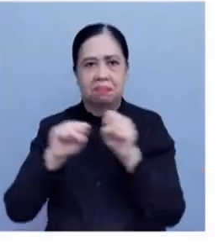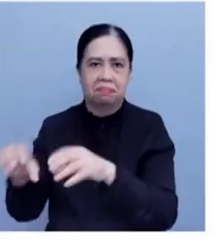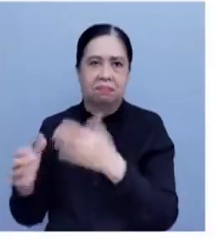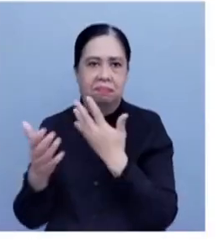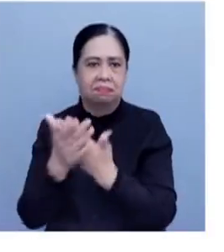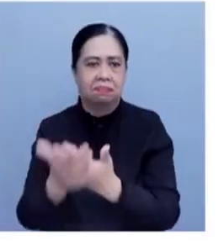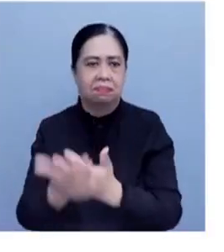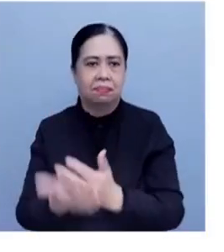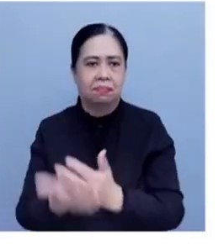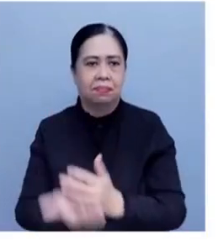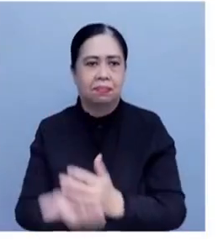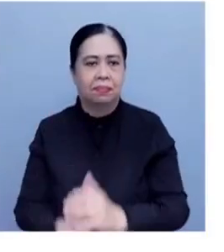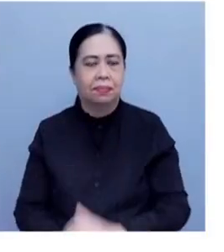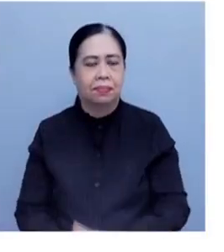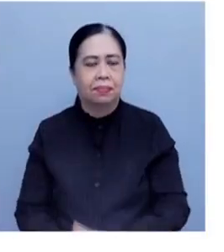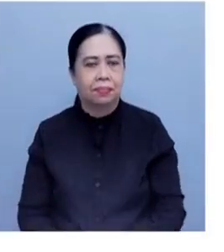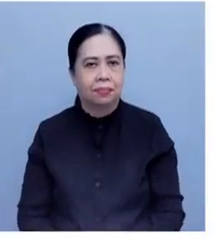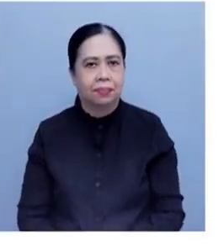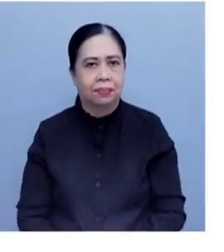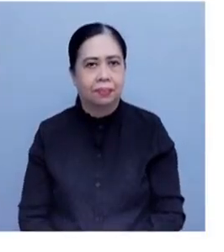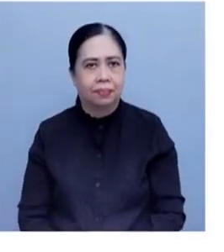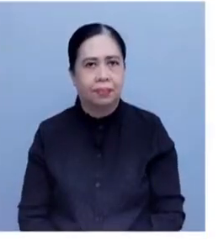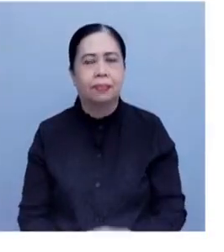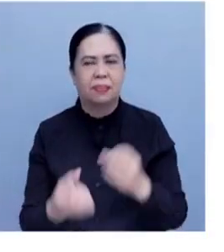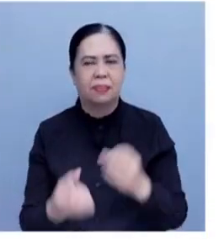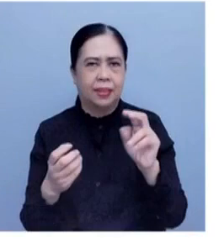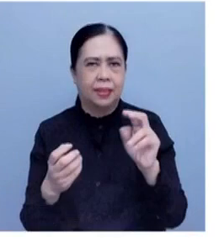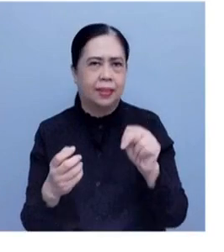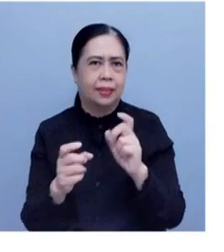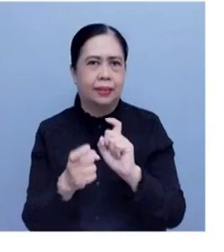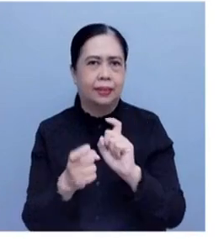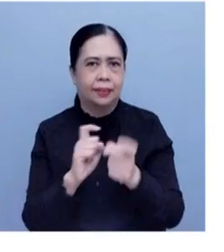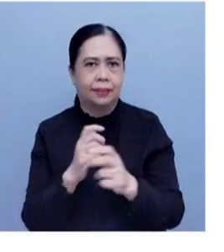Marami pa hong gagawin doon. And I think